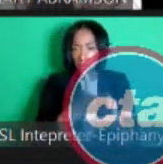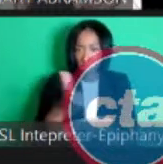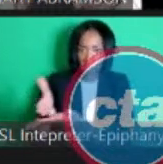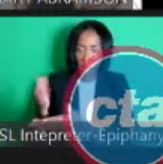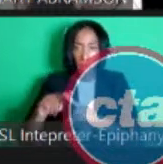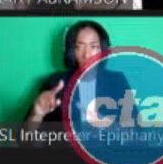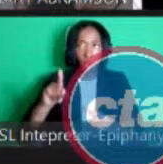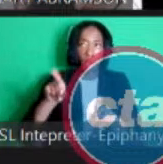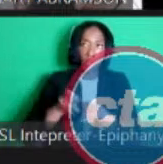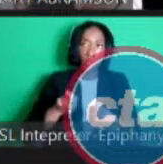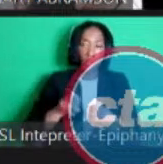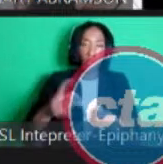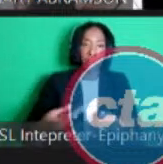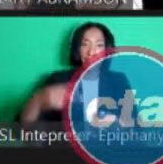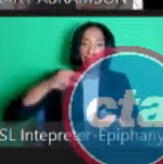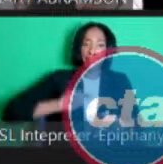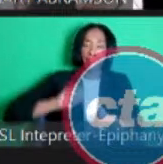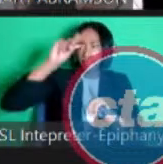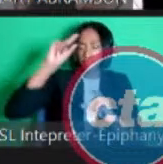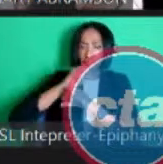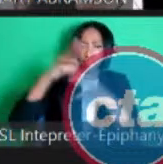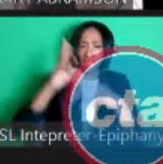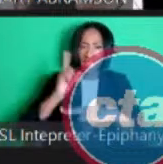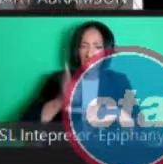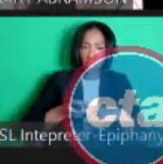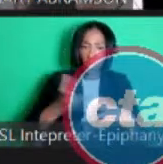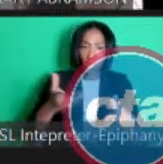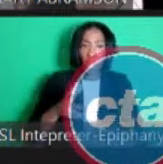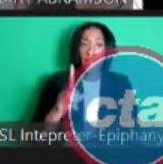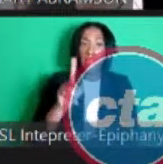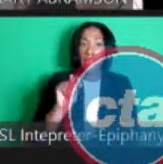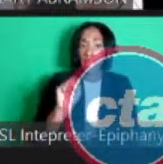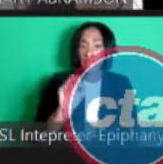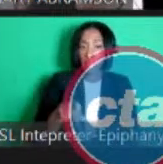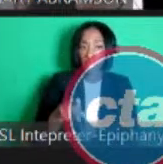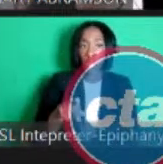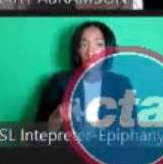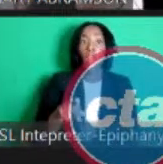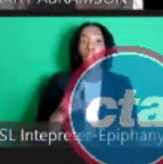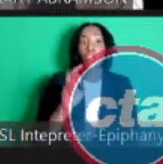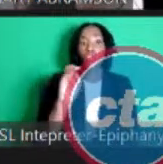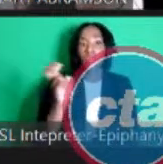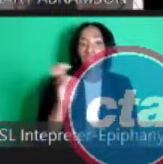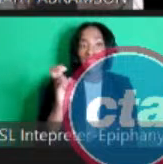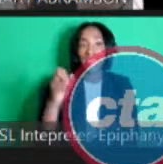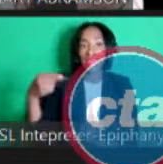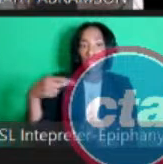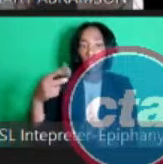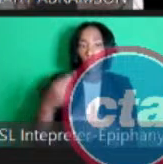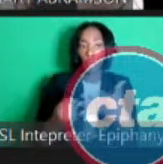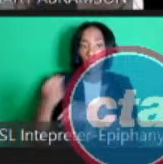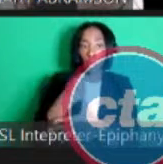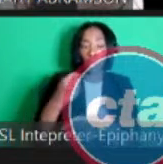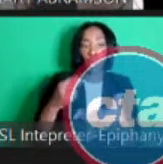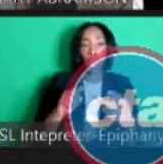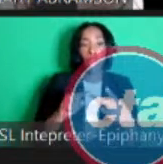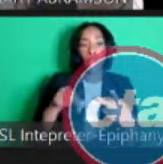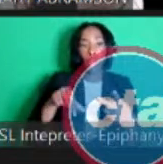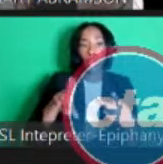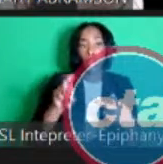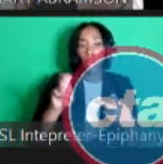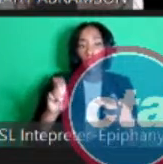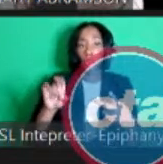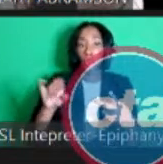the bus-friendly intersections, that is TSP, transit signal prioritization, that is queue jumps that would put us